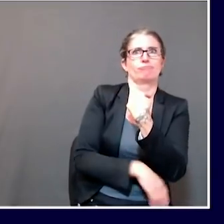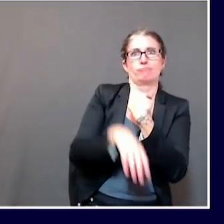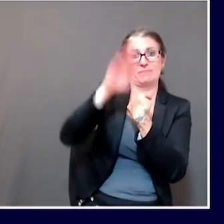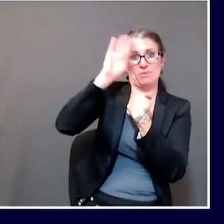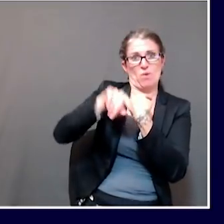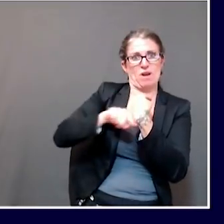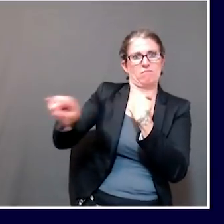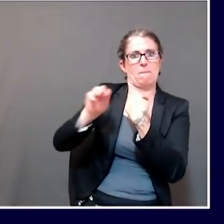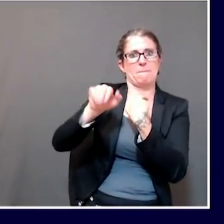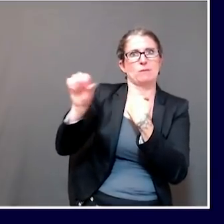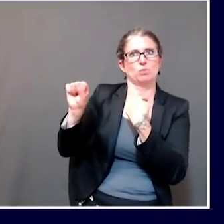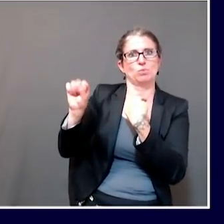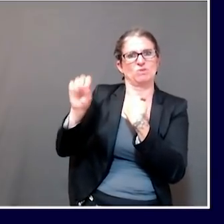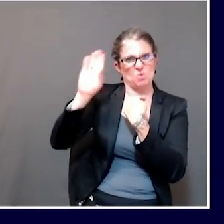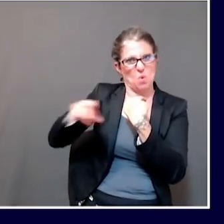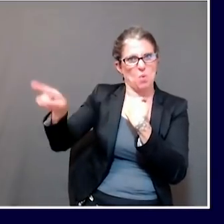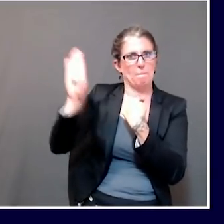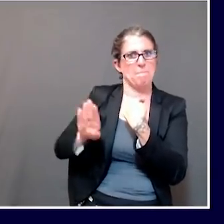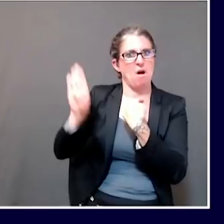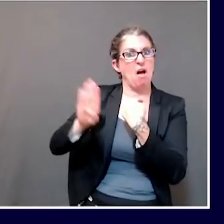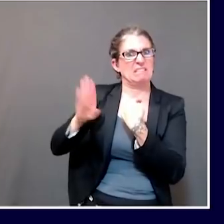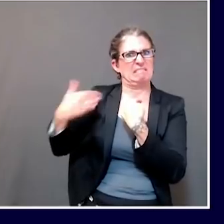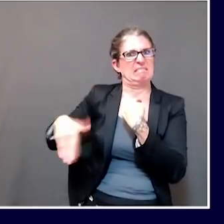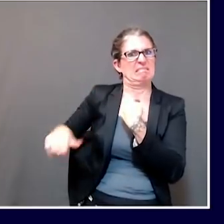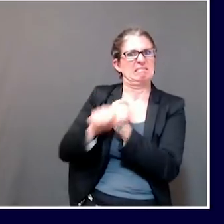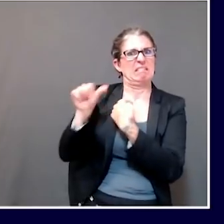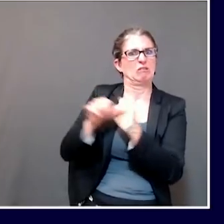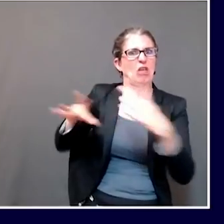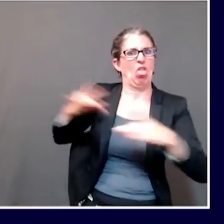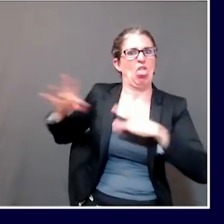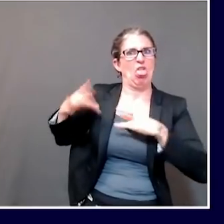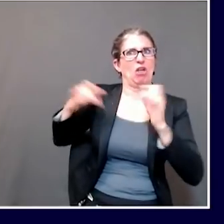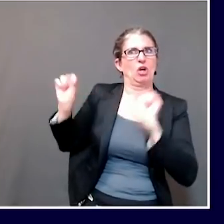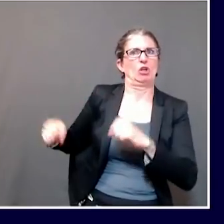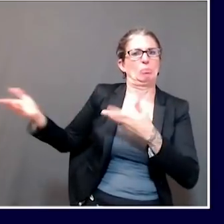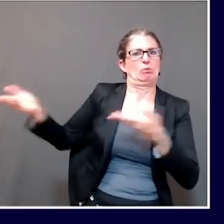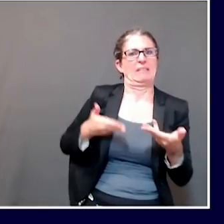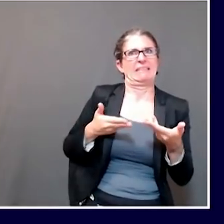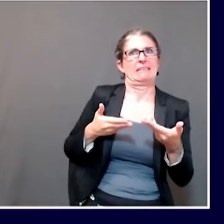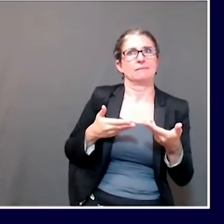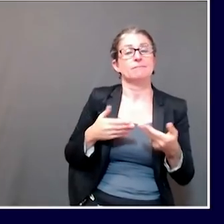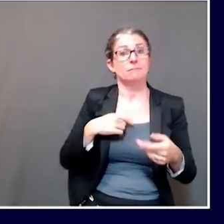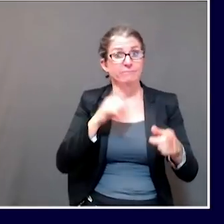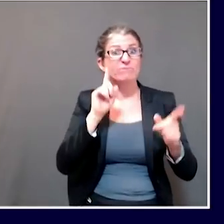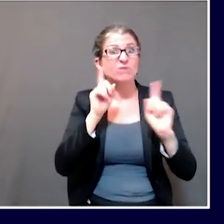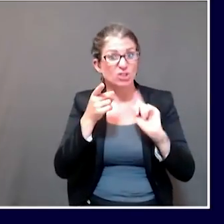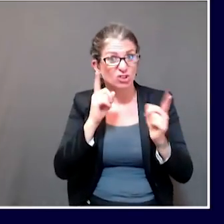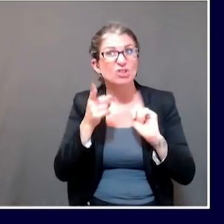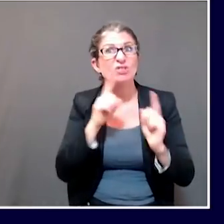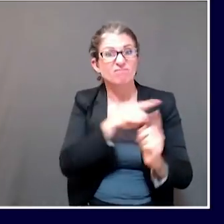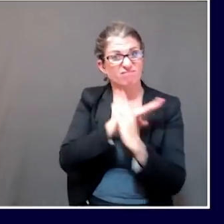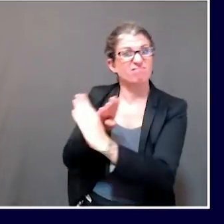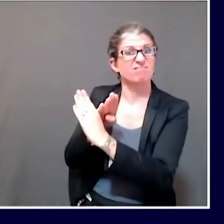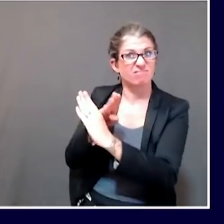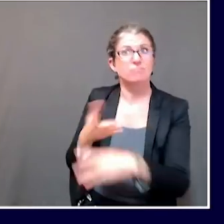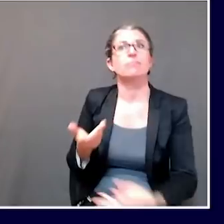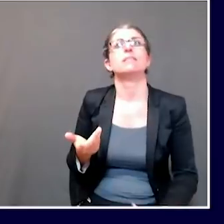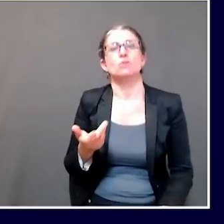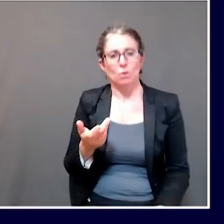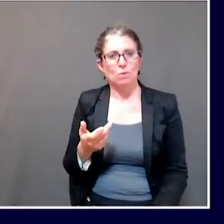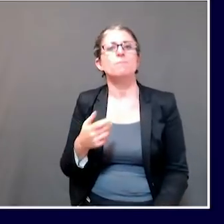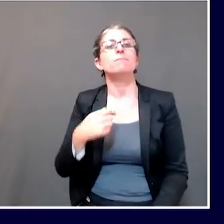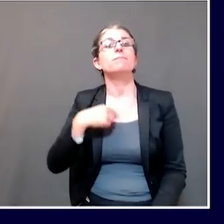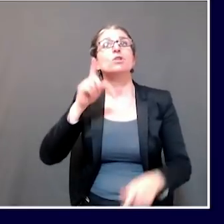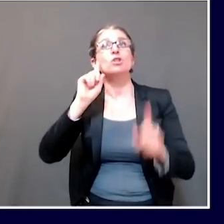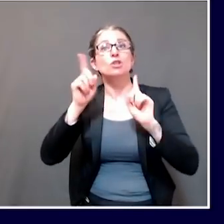been exposed to anyone or because they don't have symptoms. Are these people exempt? Is there anything they can do if that